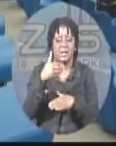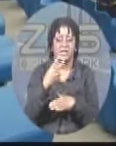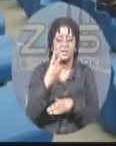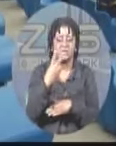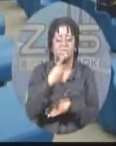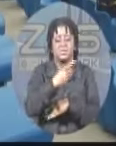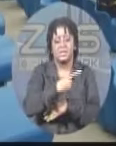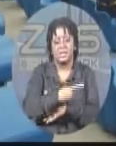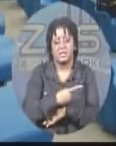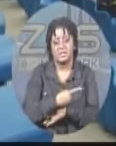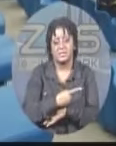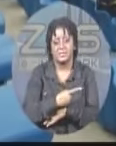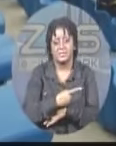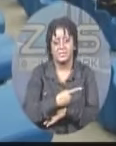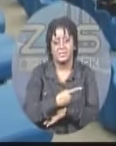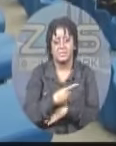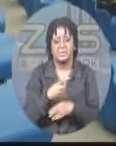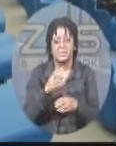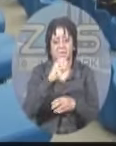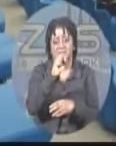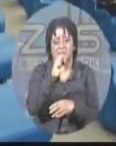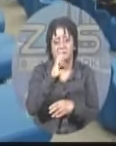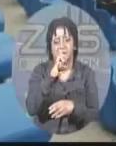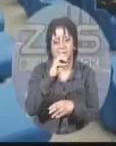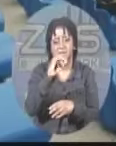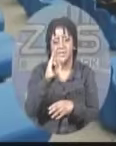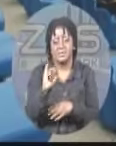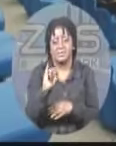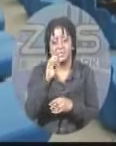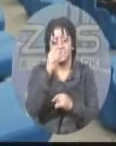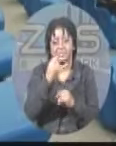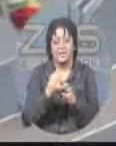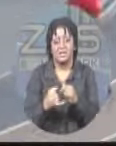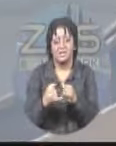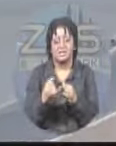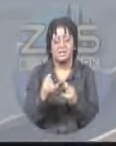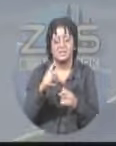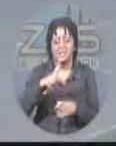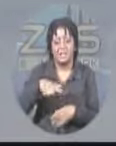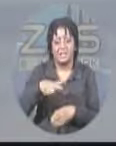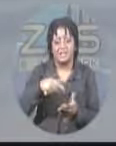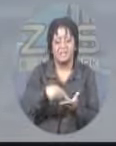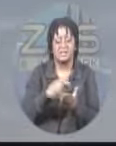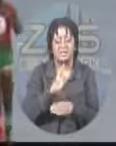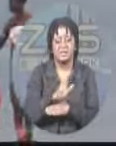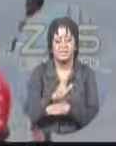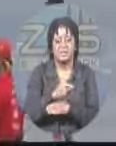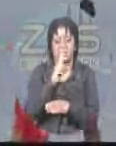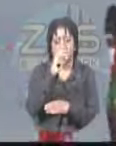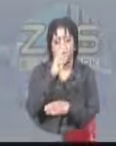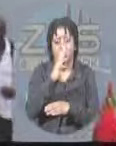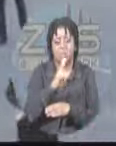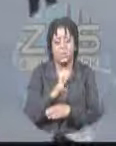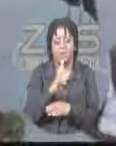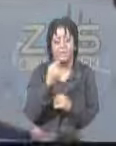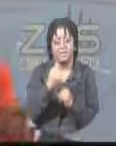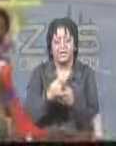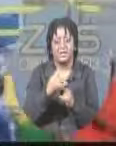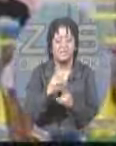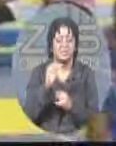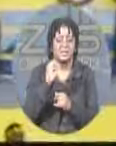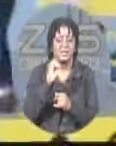prelims going straight to semifinals later on this evening, so the 40-meter semis were up next. Under 18 girls, Megan